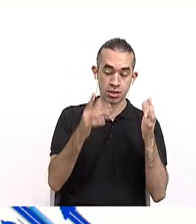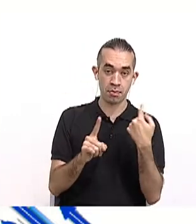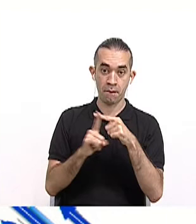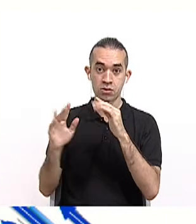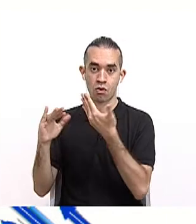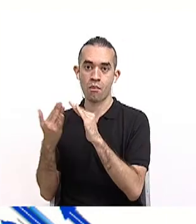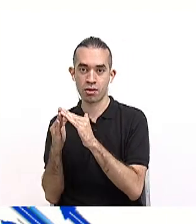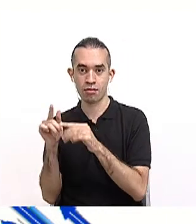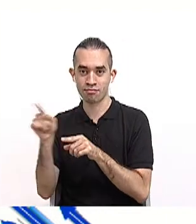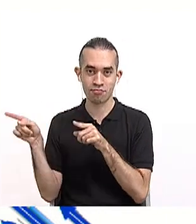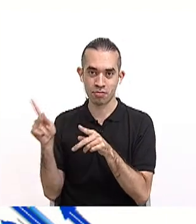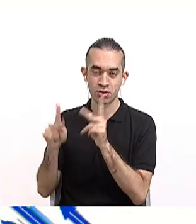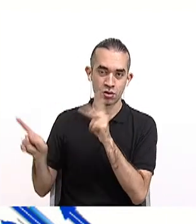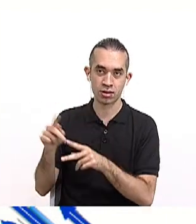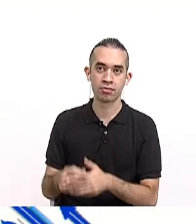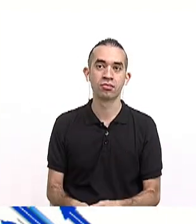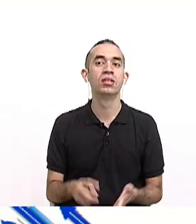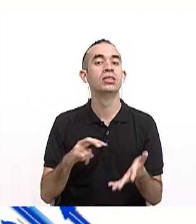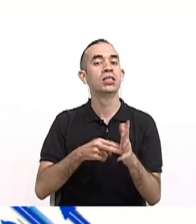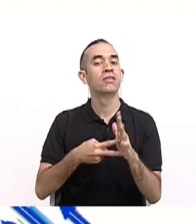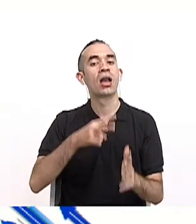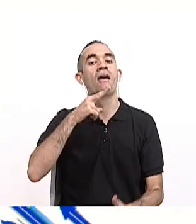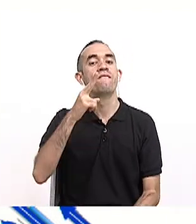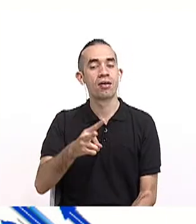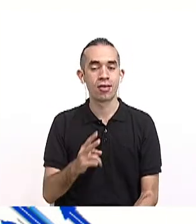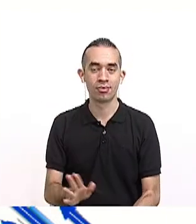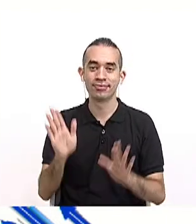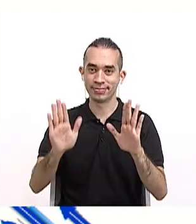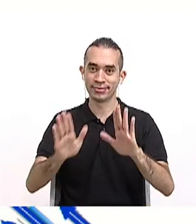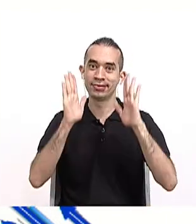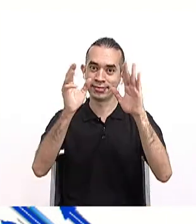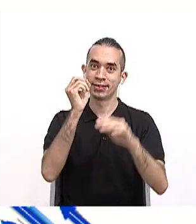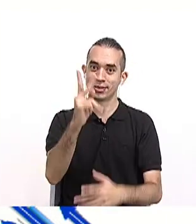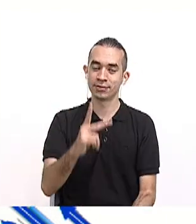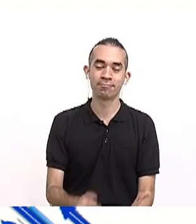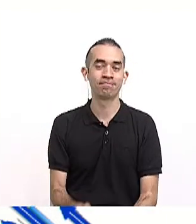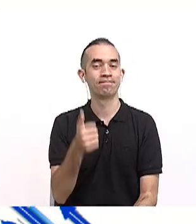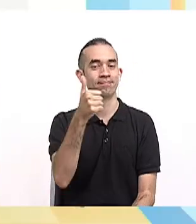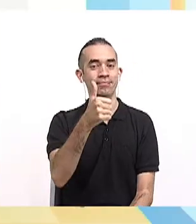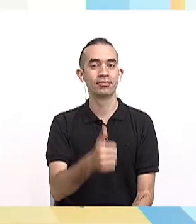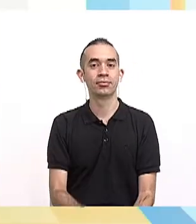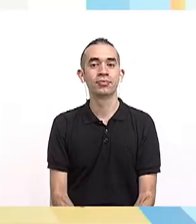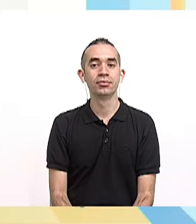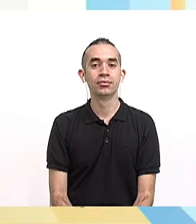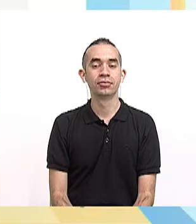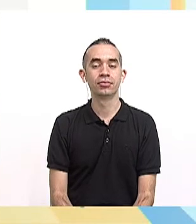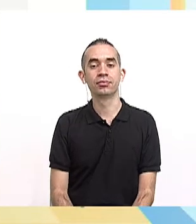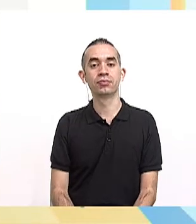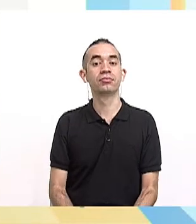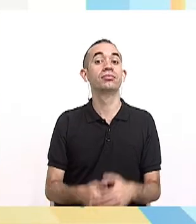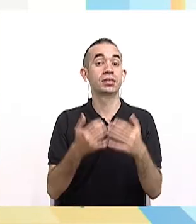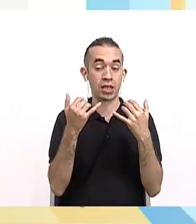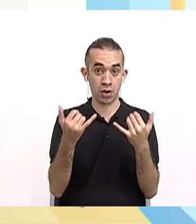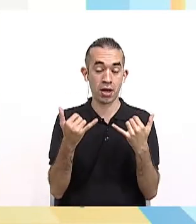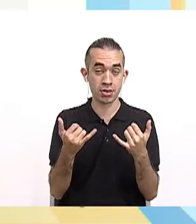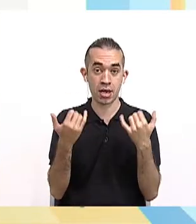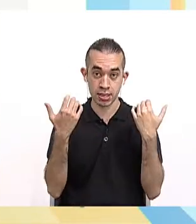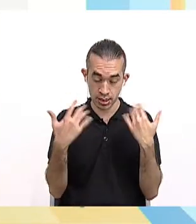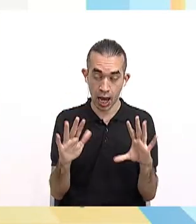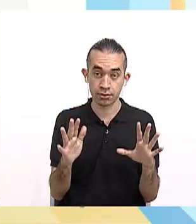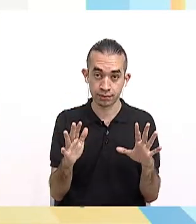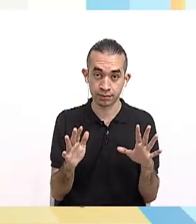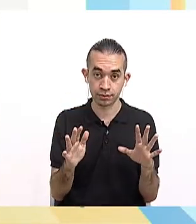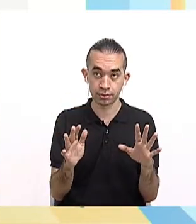is true. Excellent. Okay? Very good. So now that we have